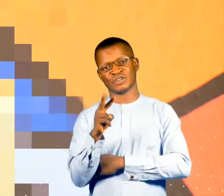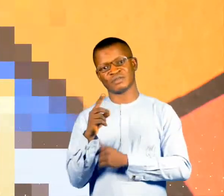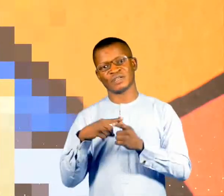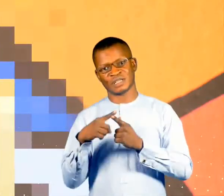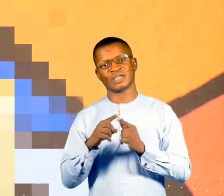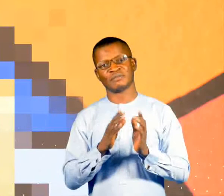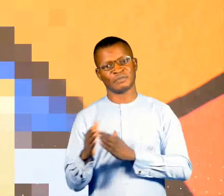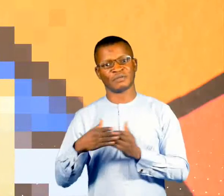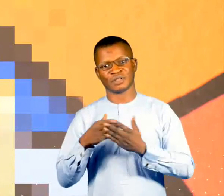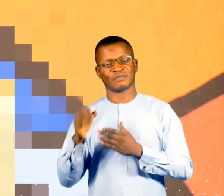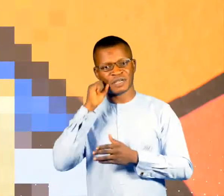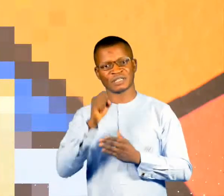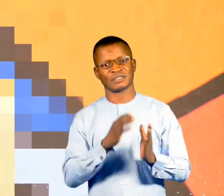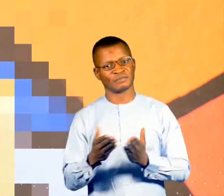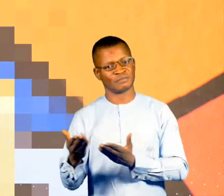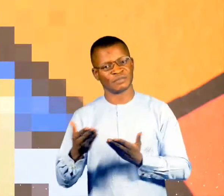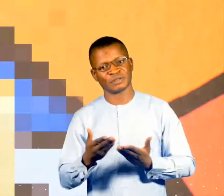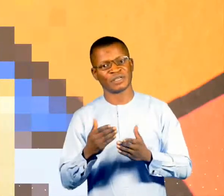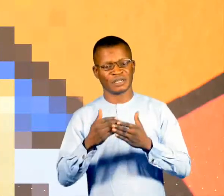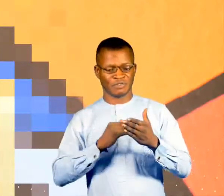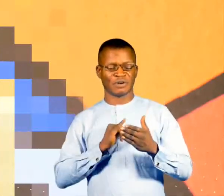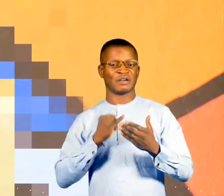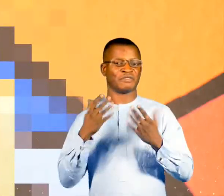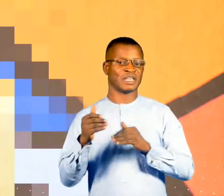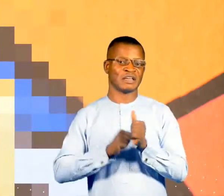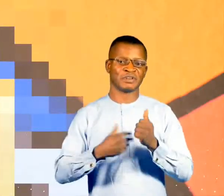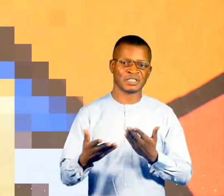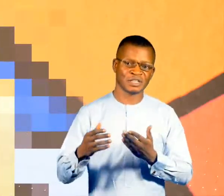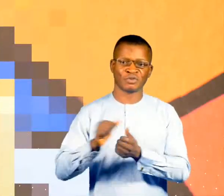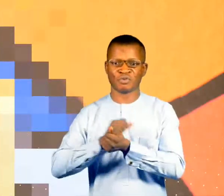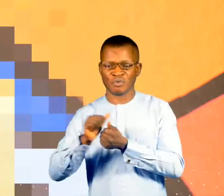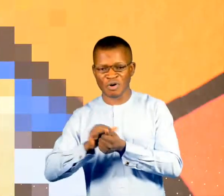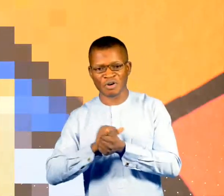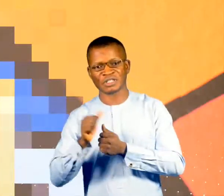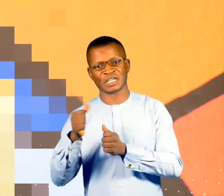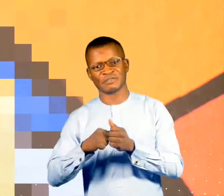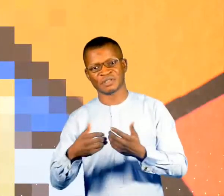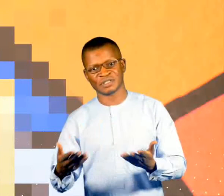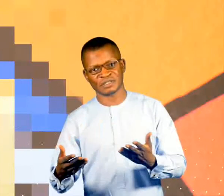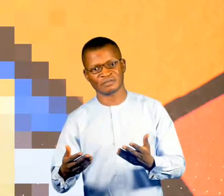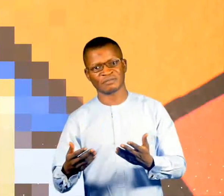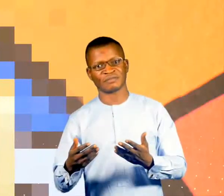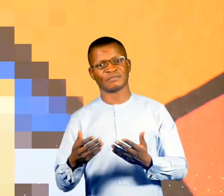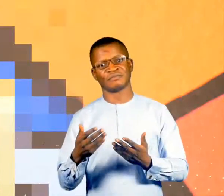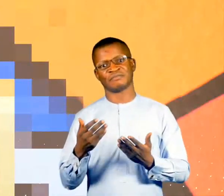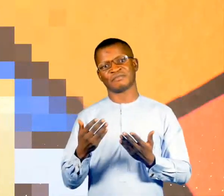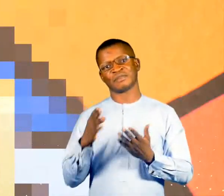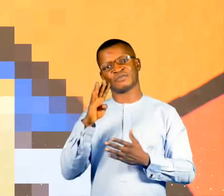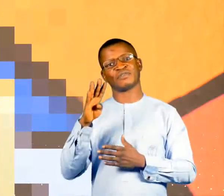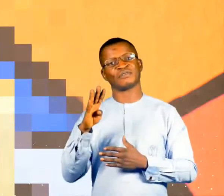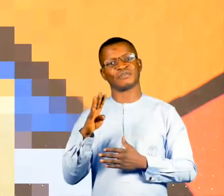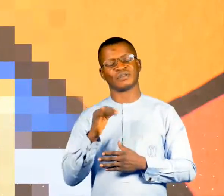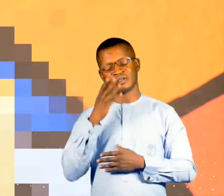she's back around 12. Then I'll prepare whatever she bring. Before I do everything, then wash the things